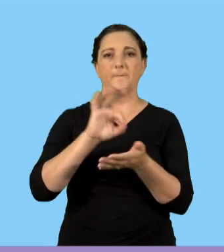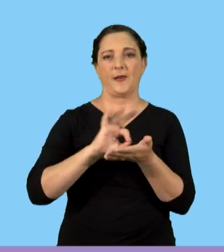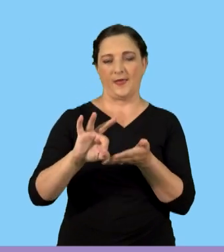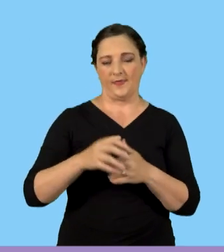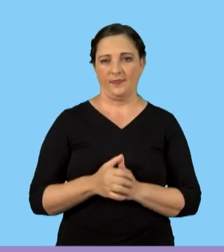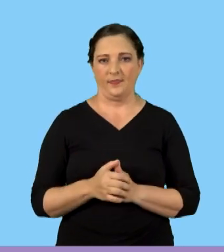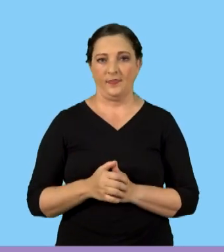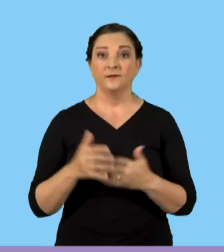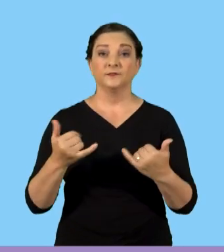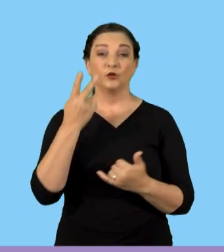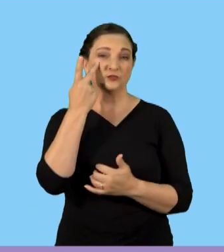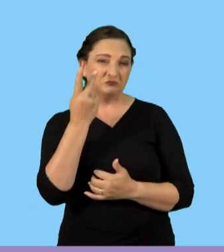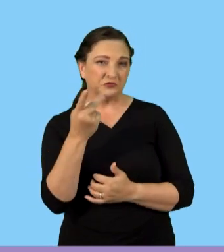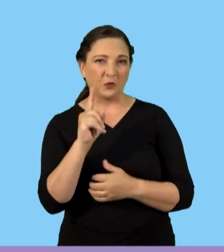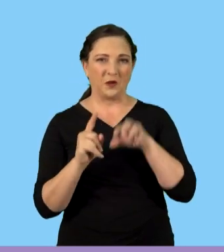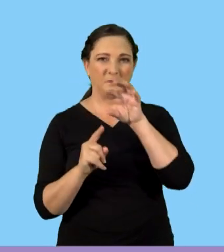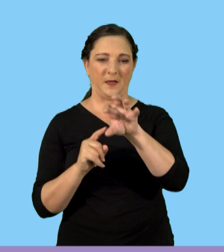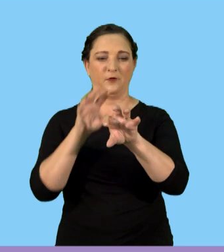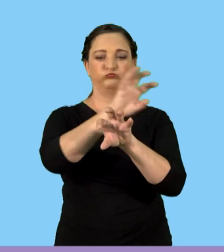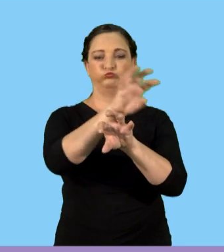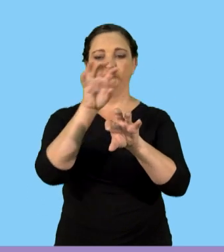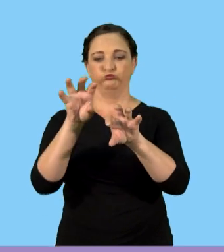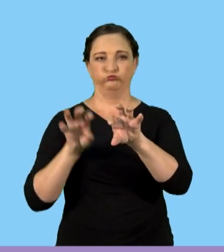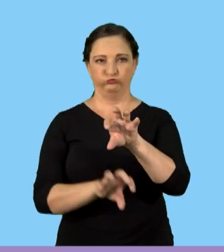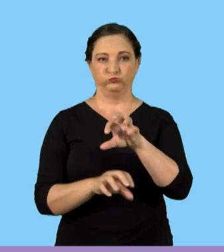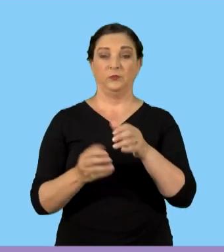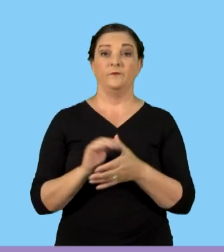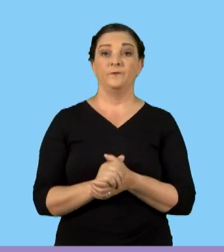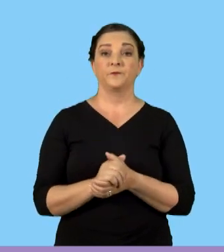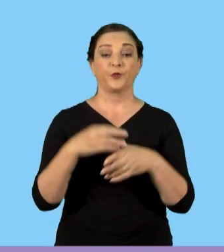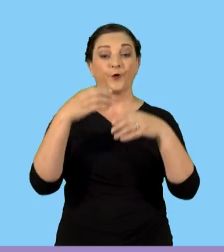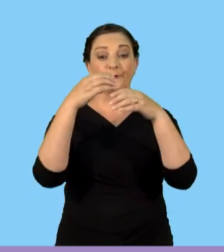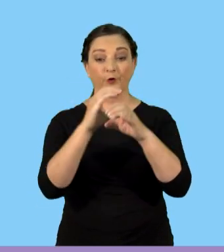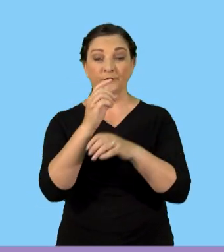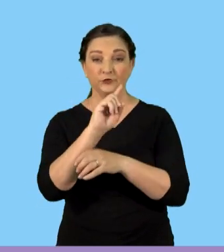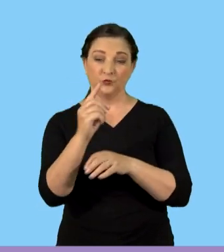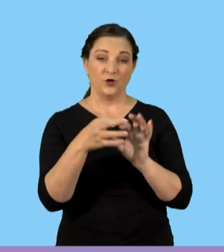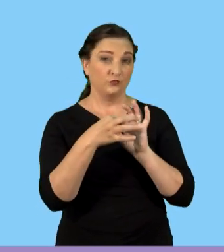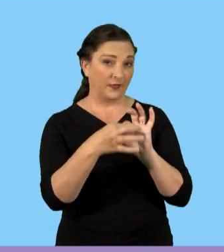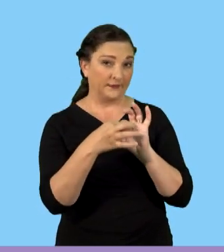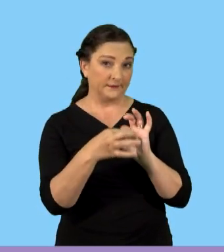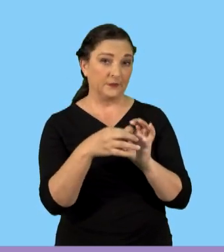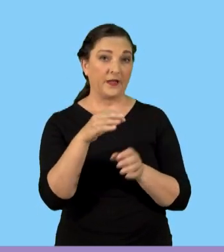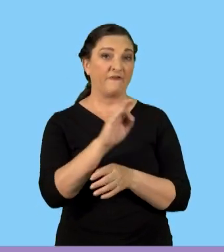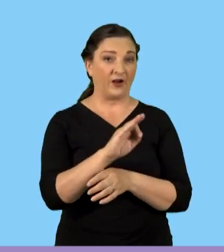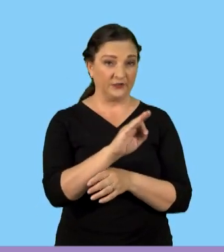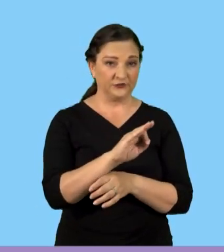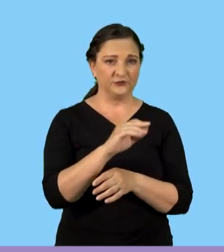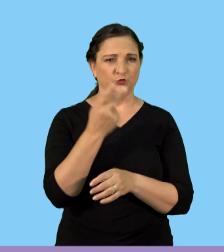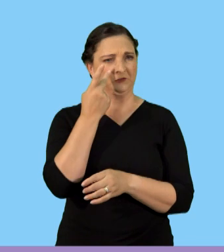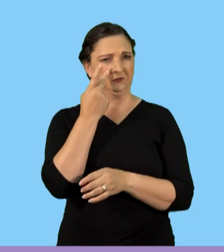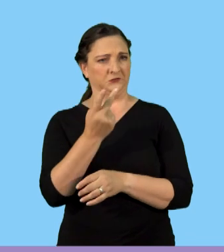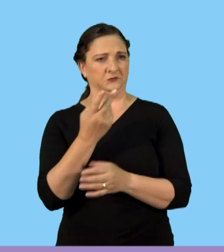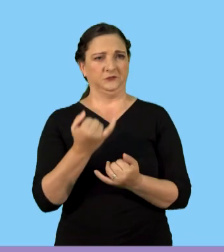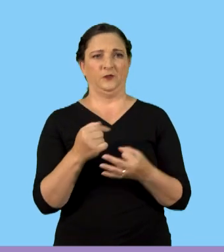So let's look at the concept map for our lesson today. So our focus being functions and relationships, we are going to be looking